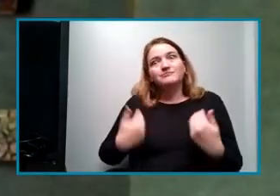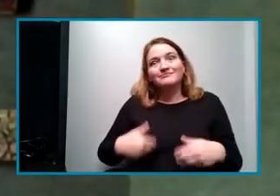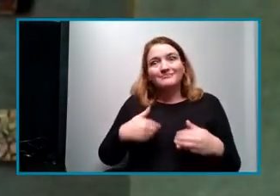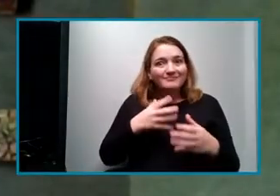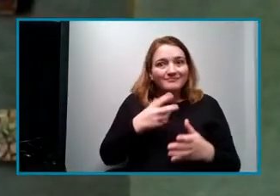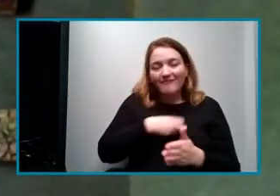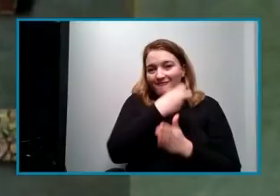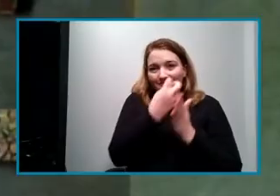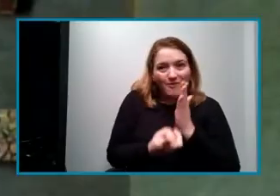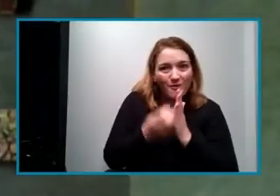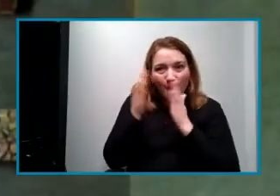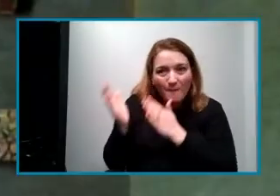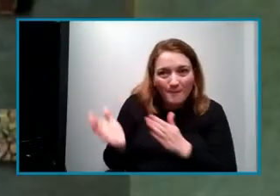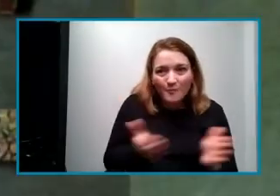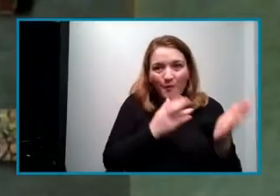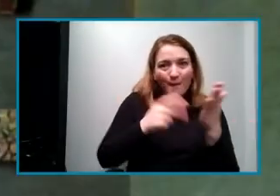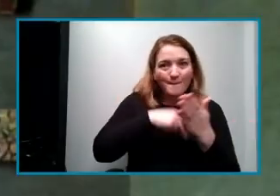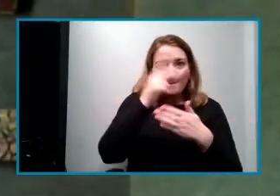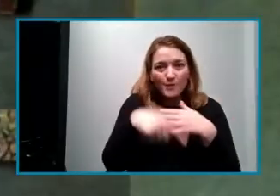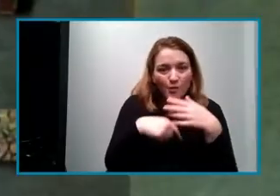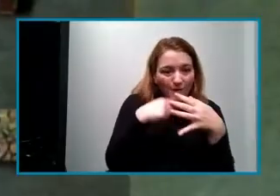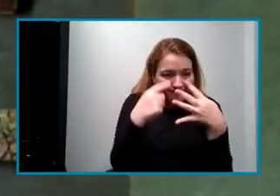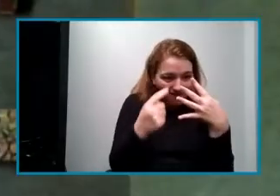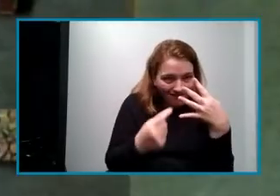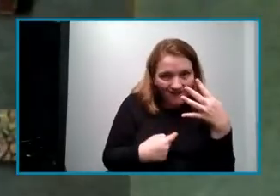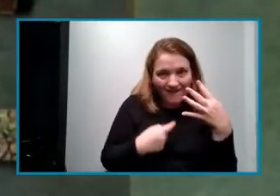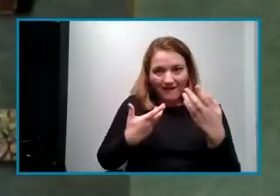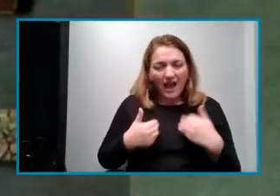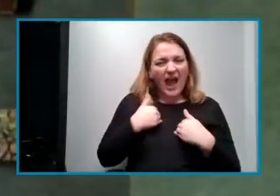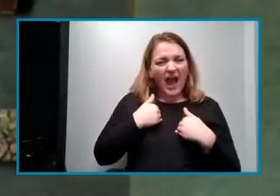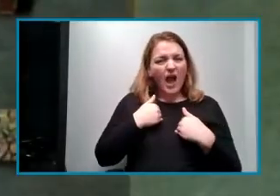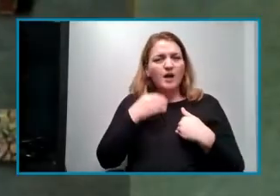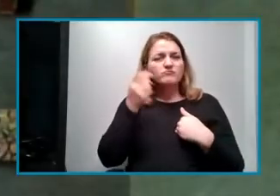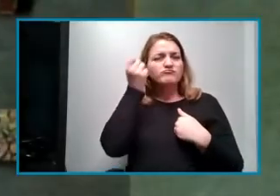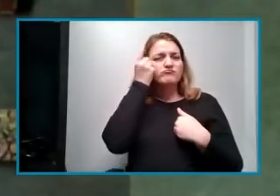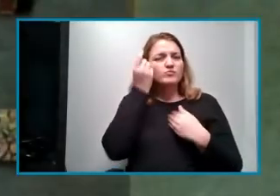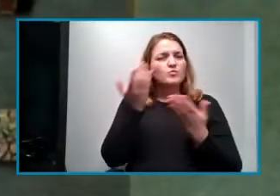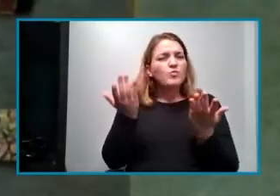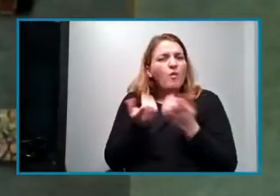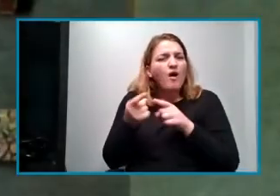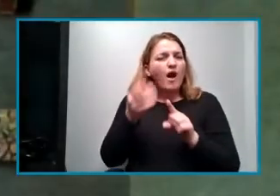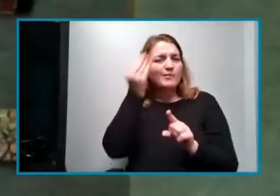when I was in the military, so I had my preconceived notions about how it was going to go.